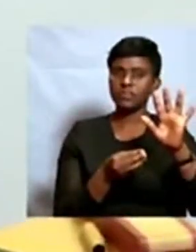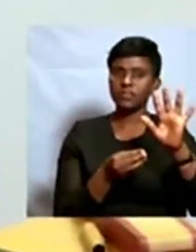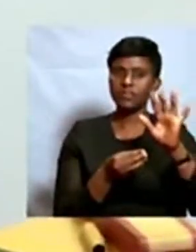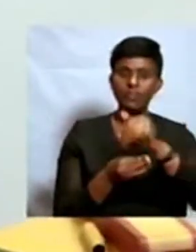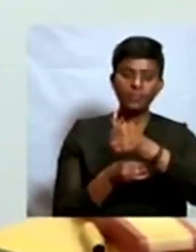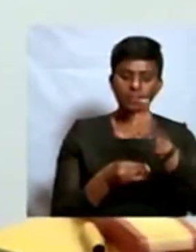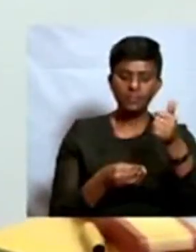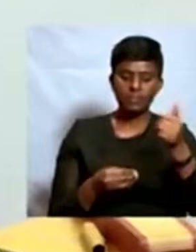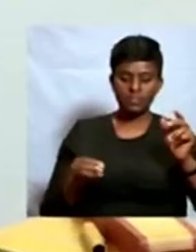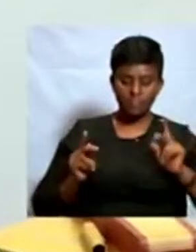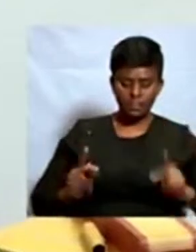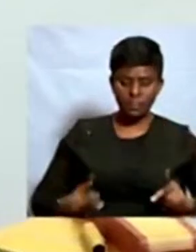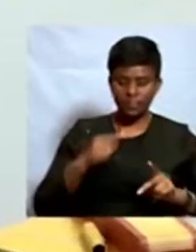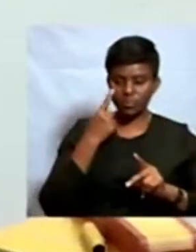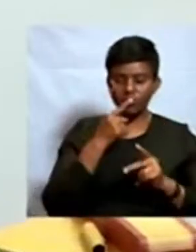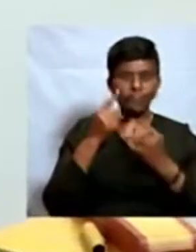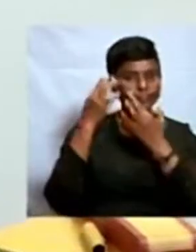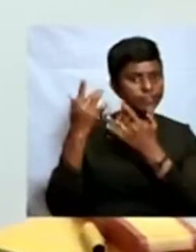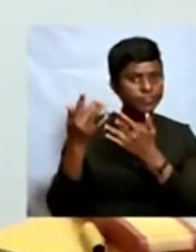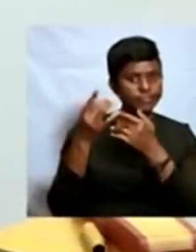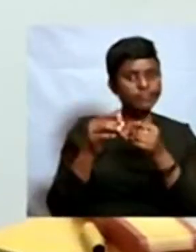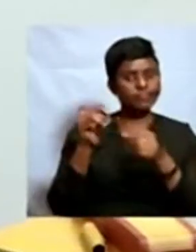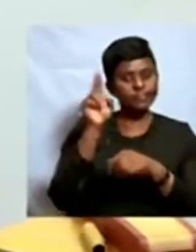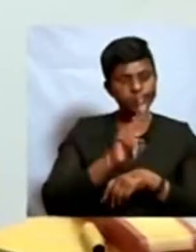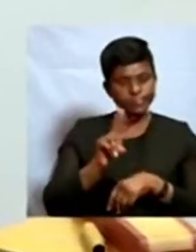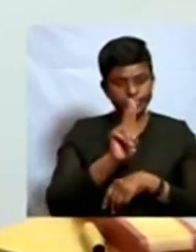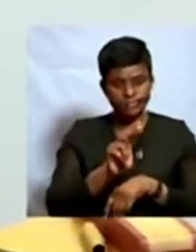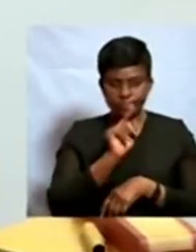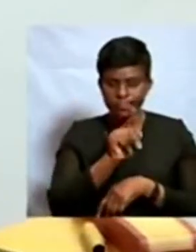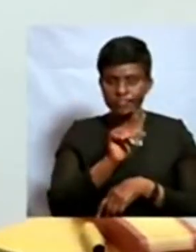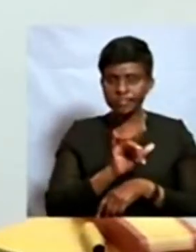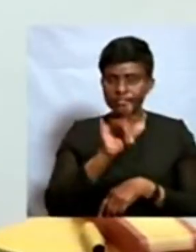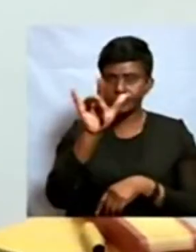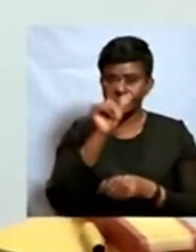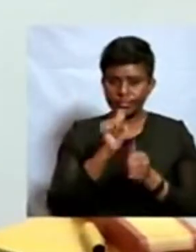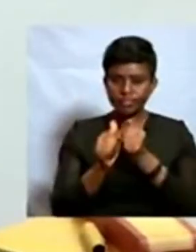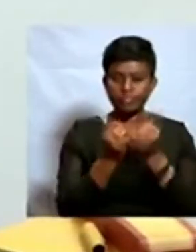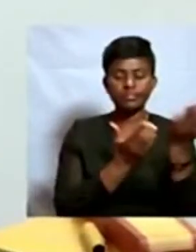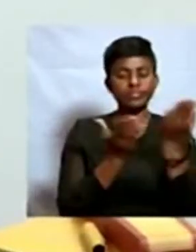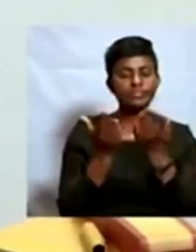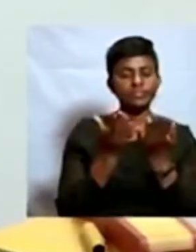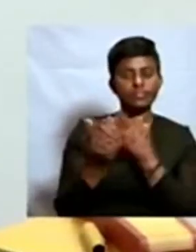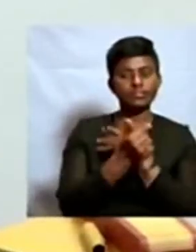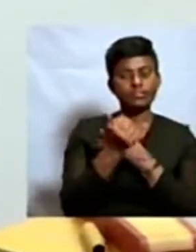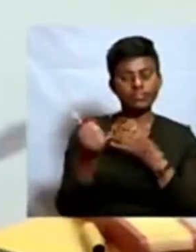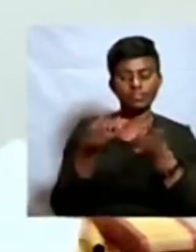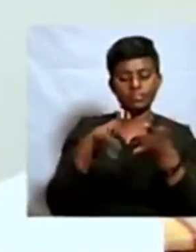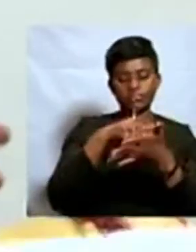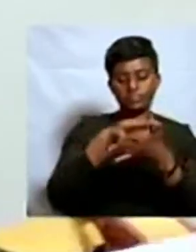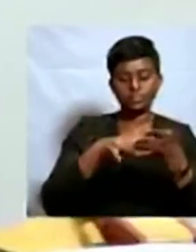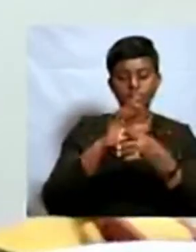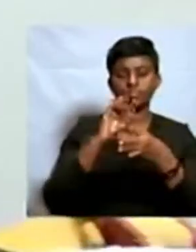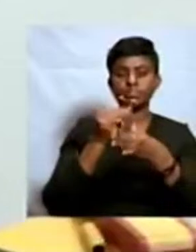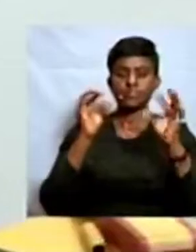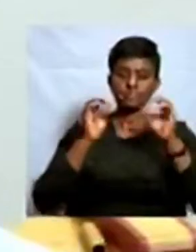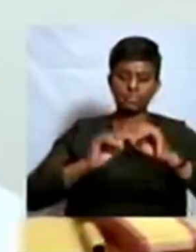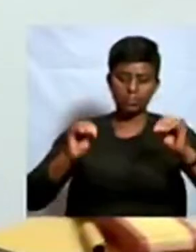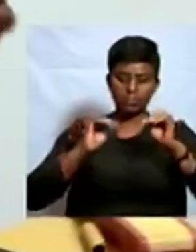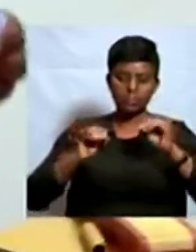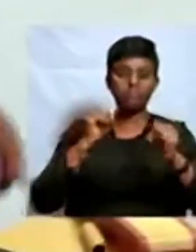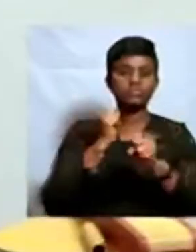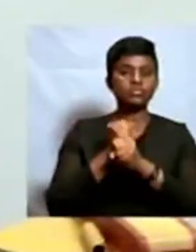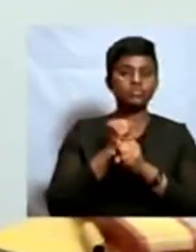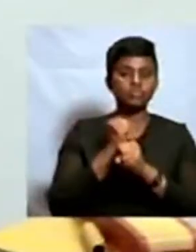Any person who wishes to operate an aerodrome that serves any scheduled or non-scheduled